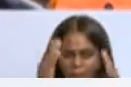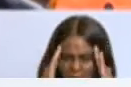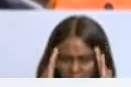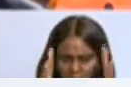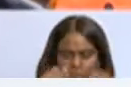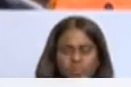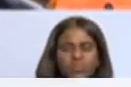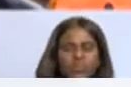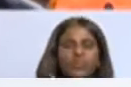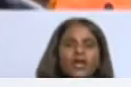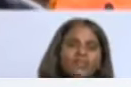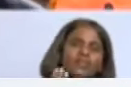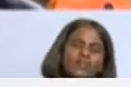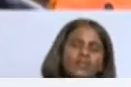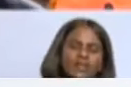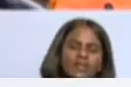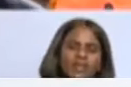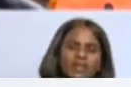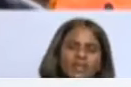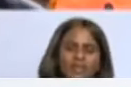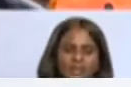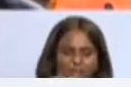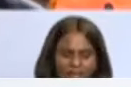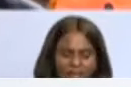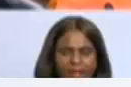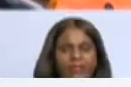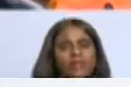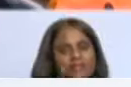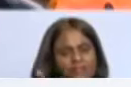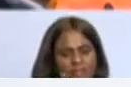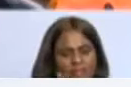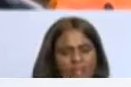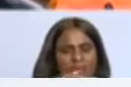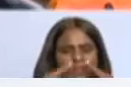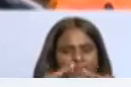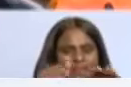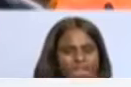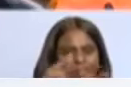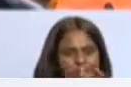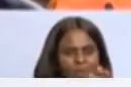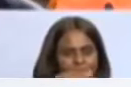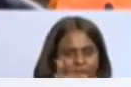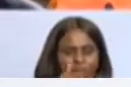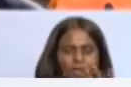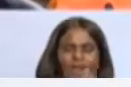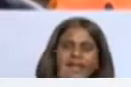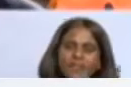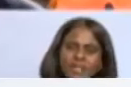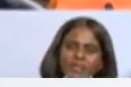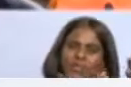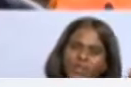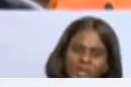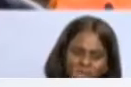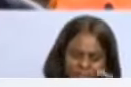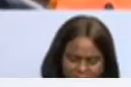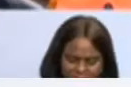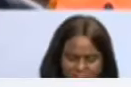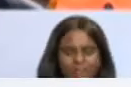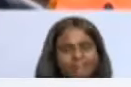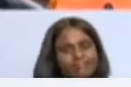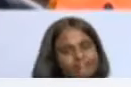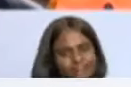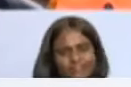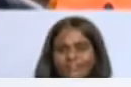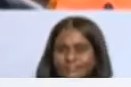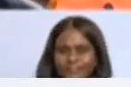addressing. This scourge has resulted in needless loss of life, which we regret, Madam Speaker,